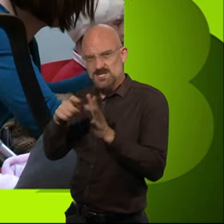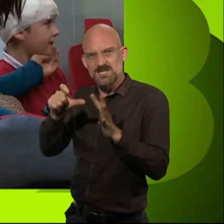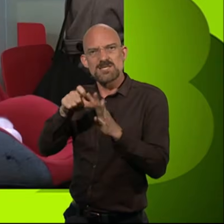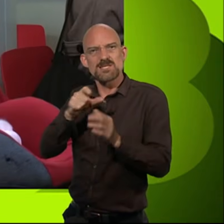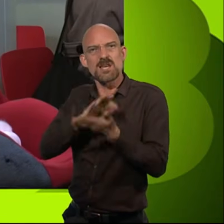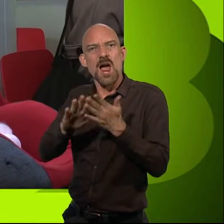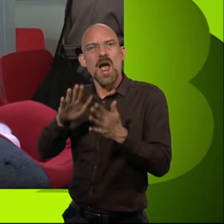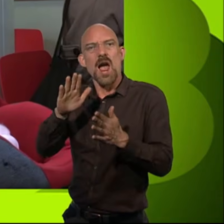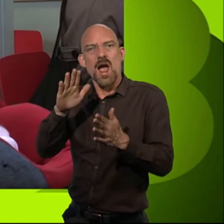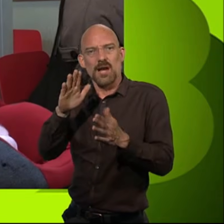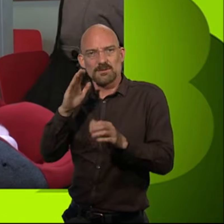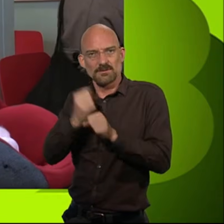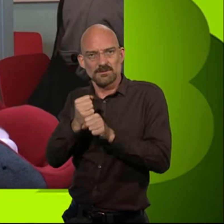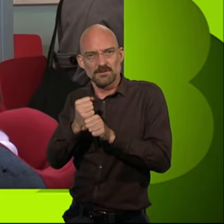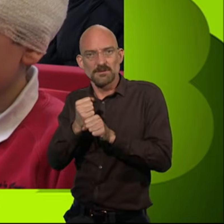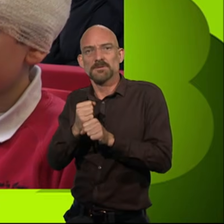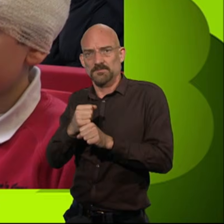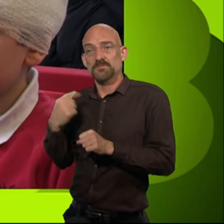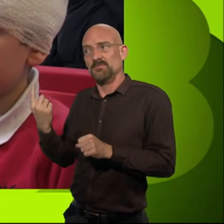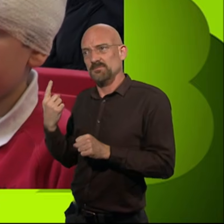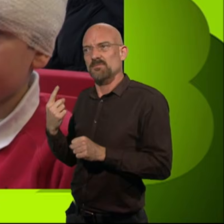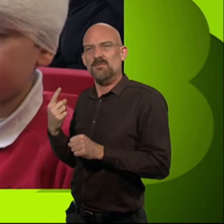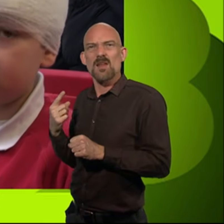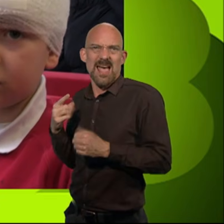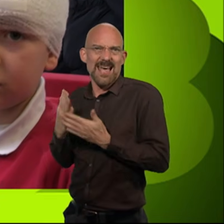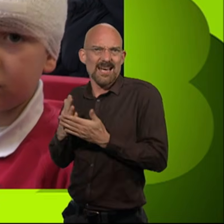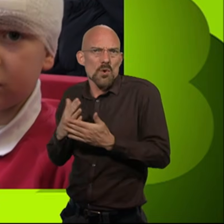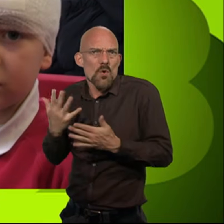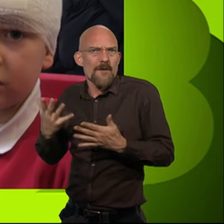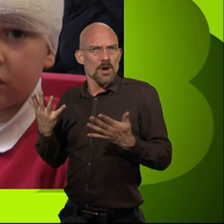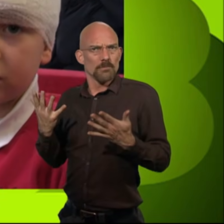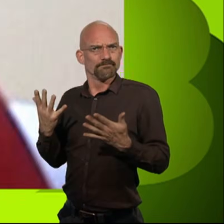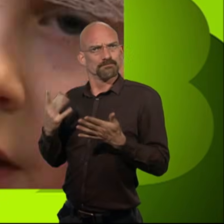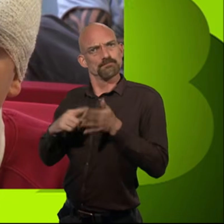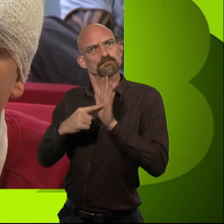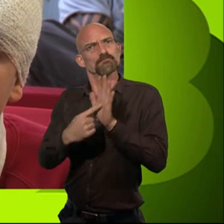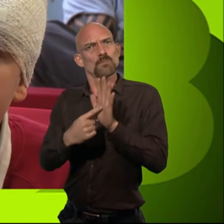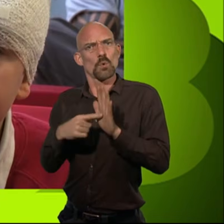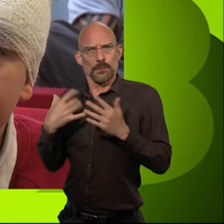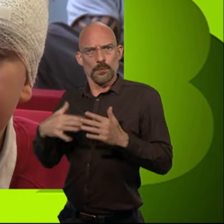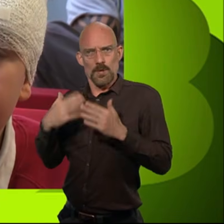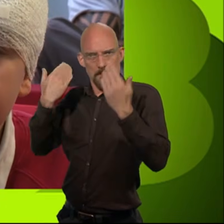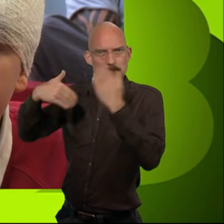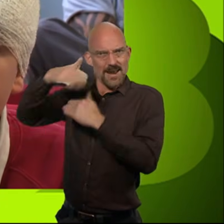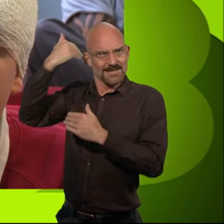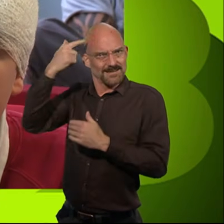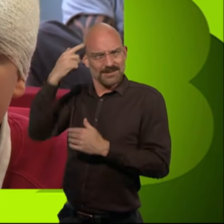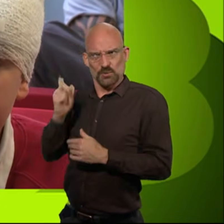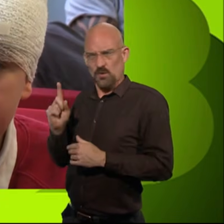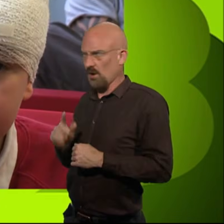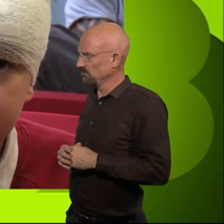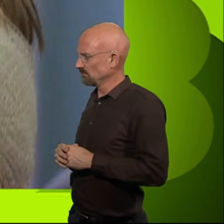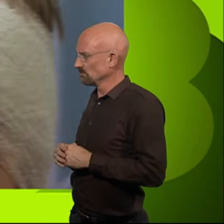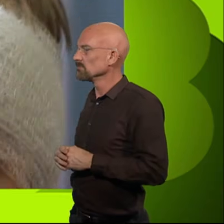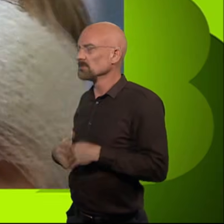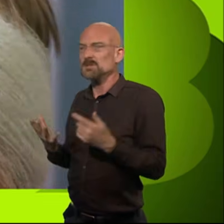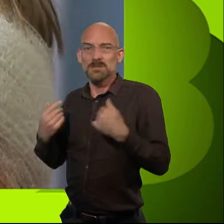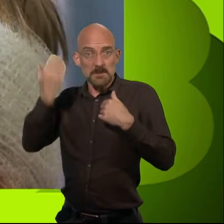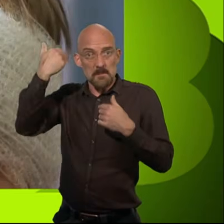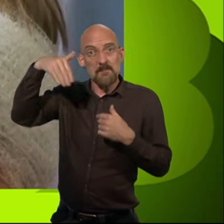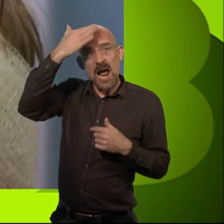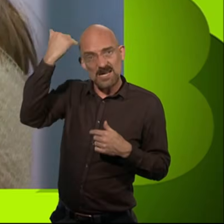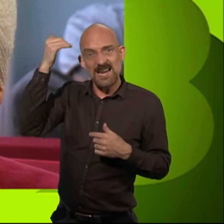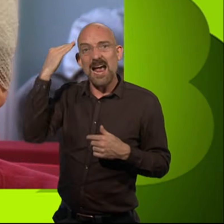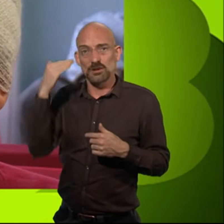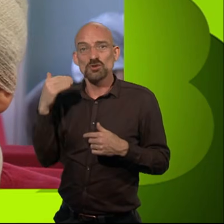This is 5-year-old Tig, who's modelling a very fetching bandage around his head. I banged my head on the railings. I